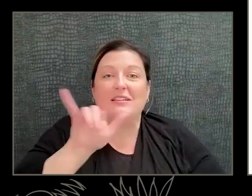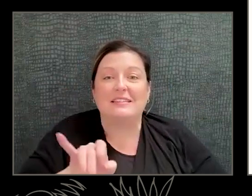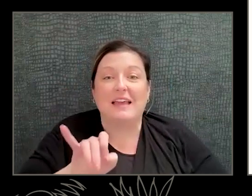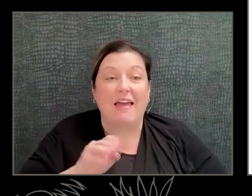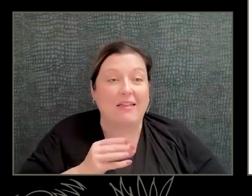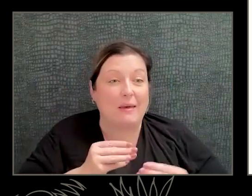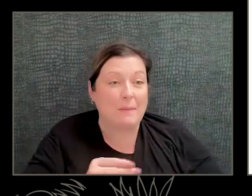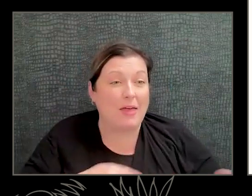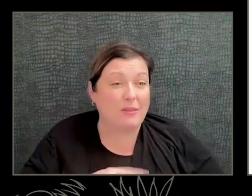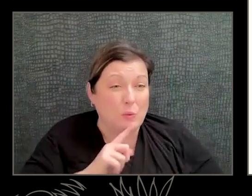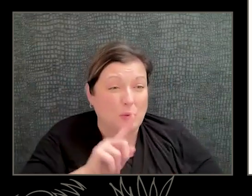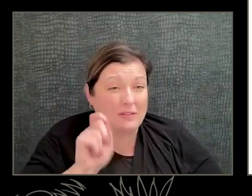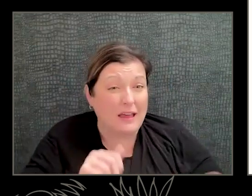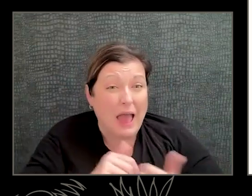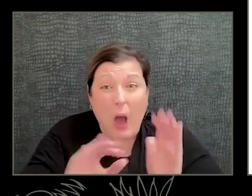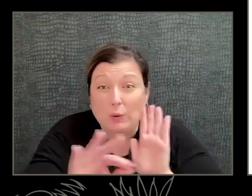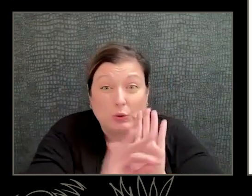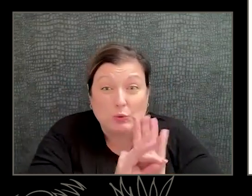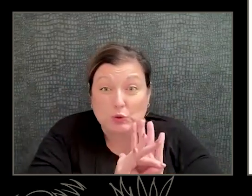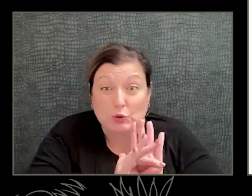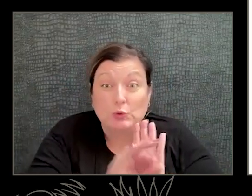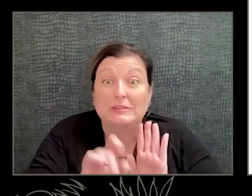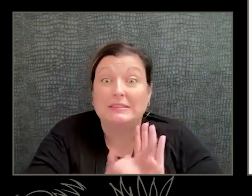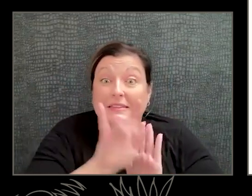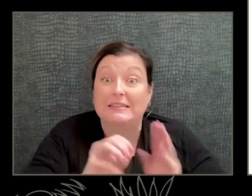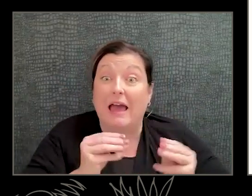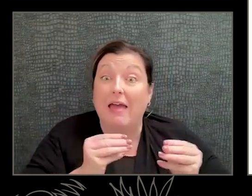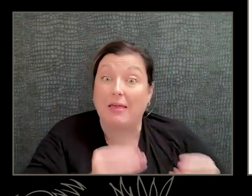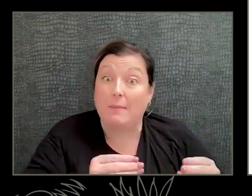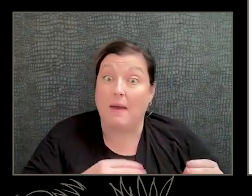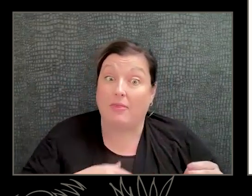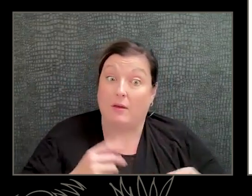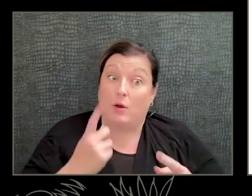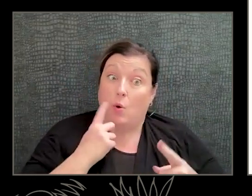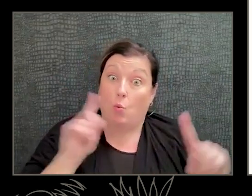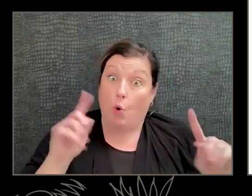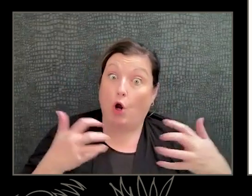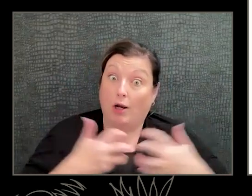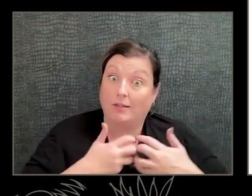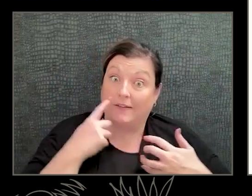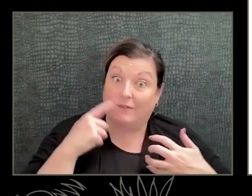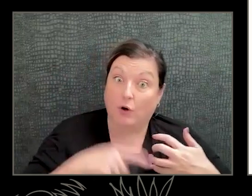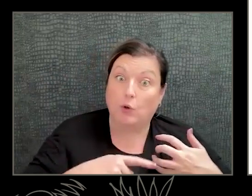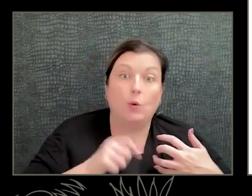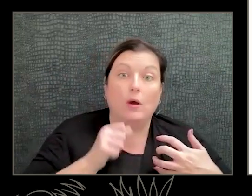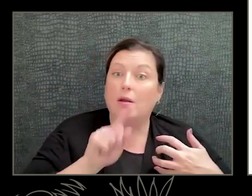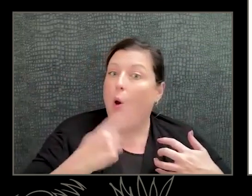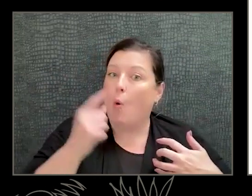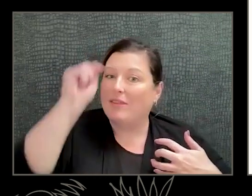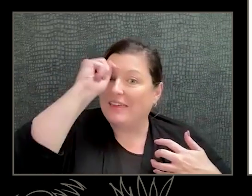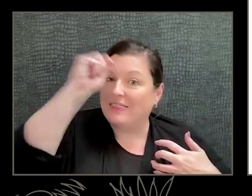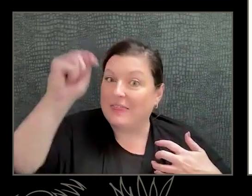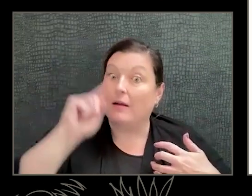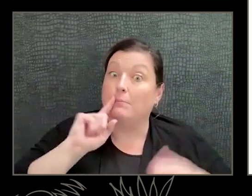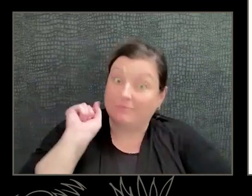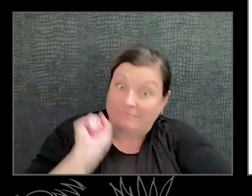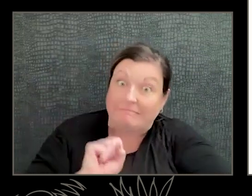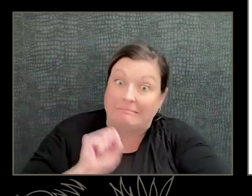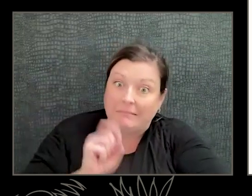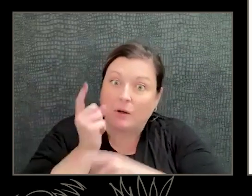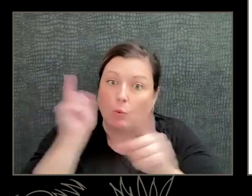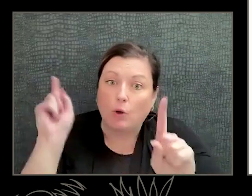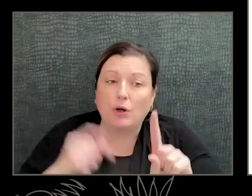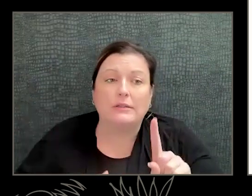question is, how do you choose a styling method that works for you, not just in theory, but in actuality? How do you do it for